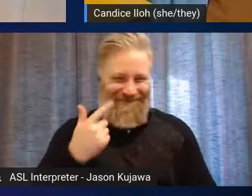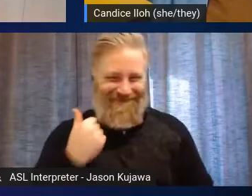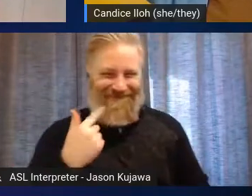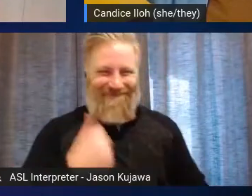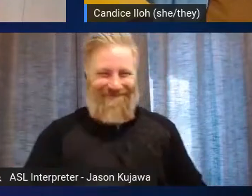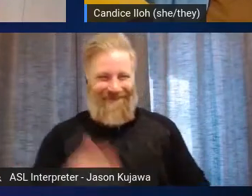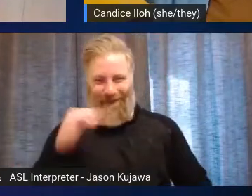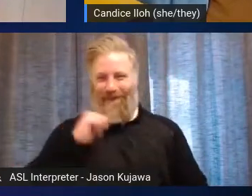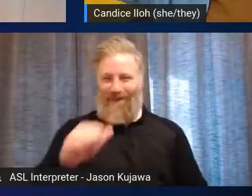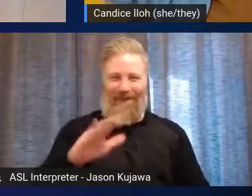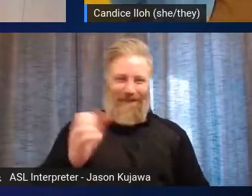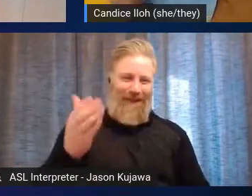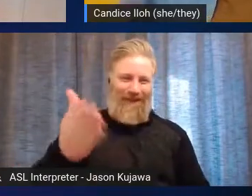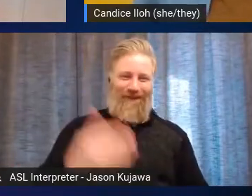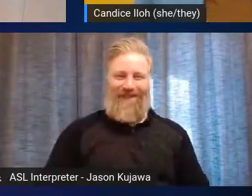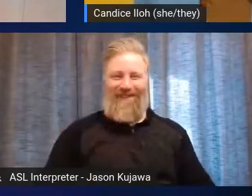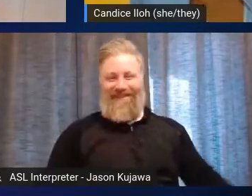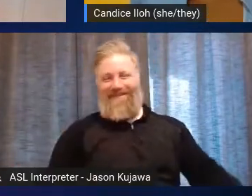It might as well be you.